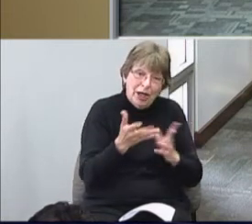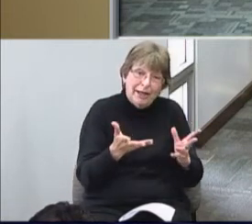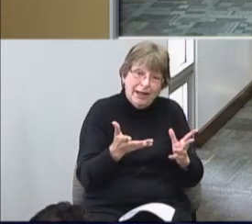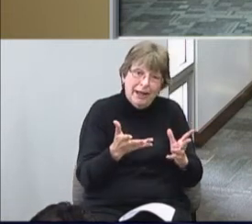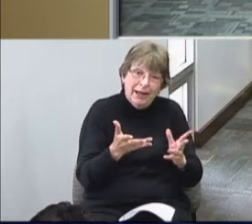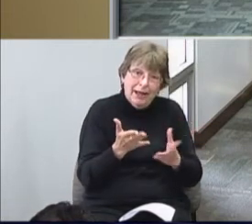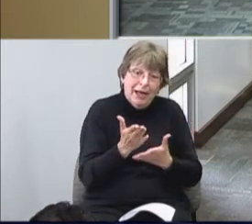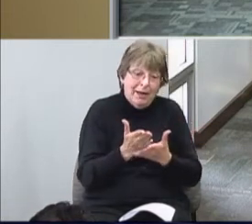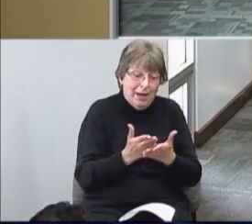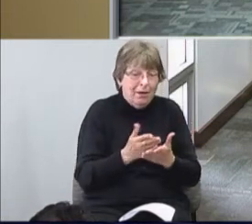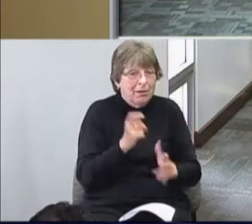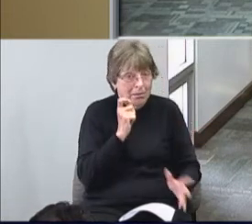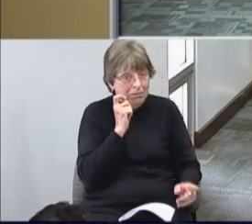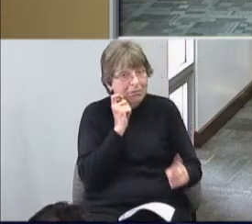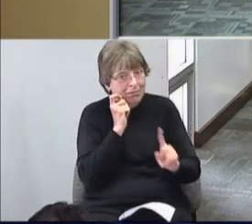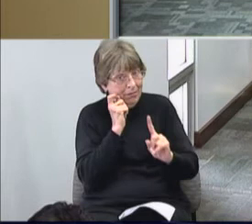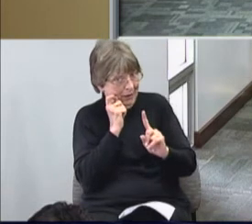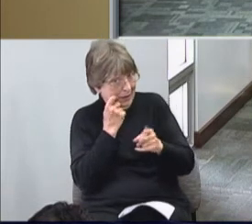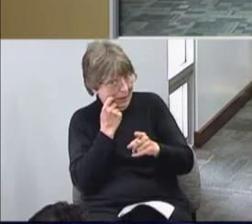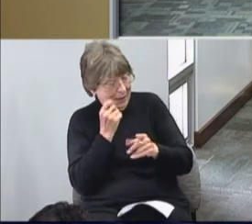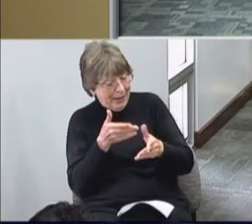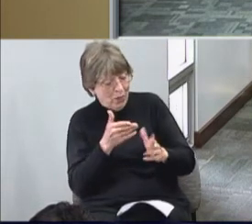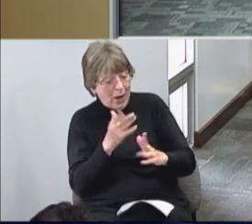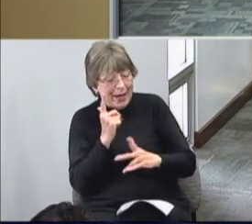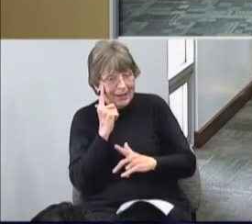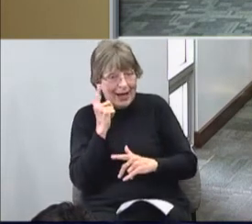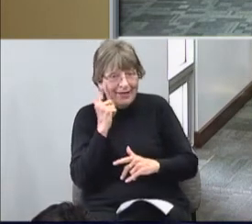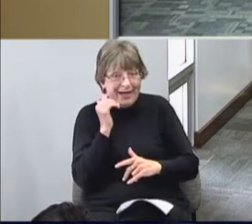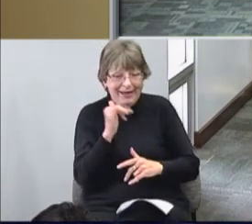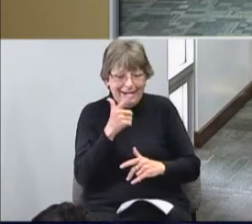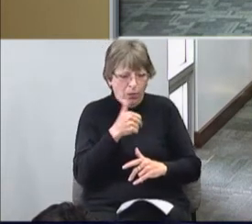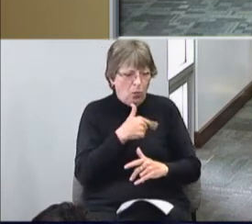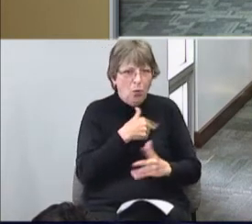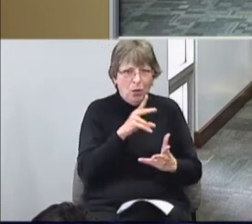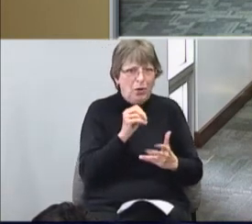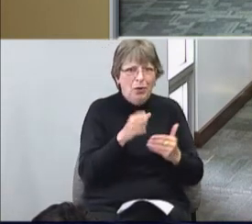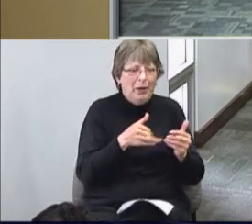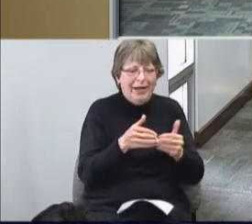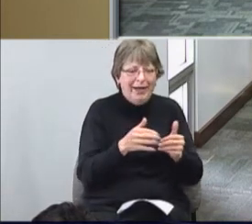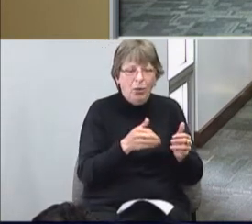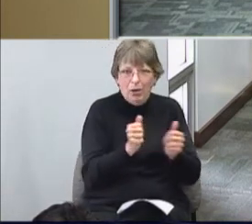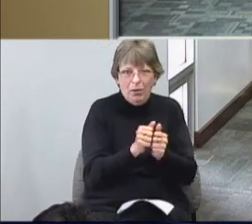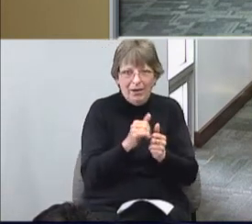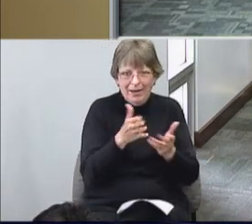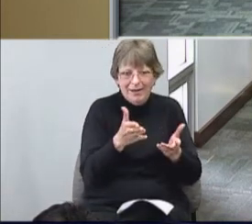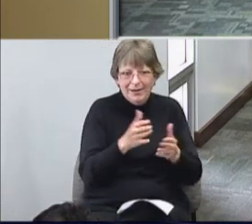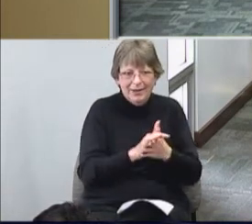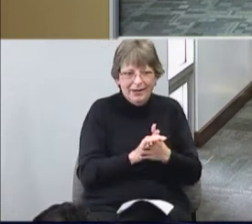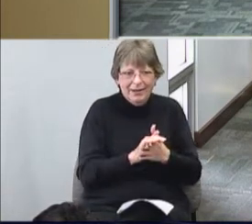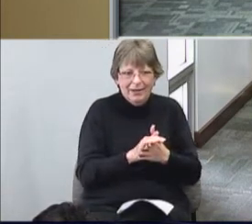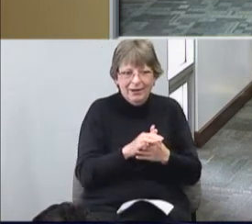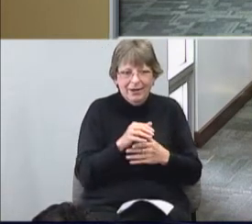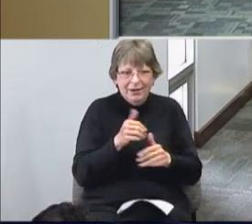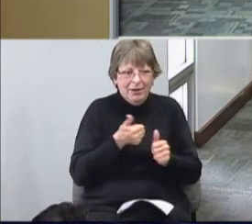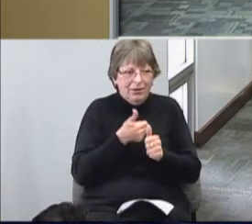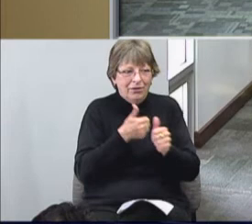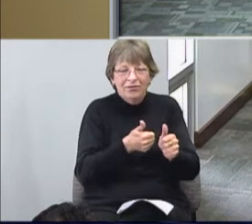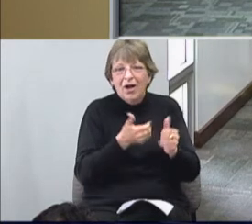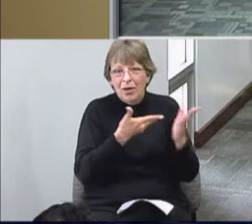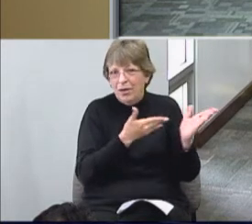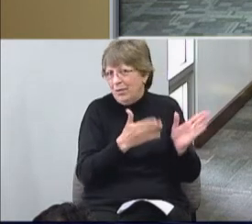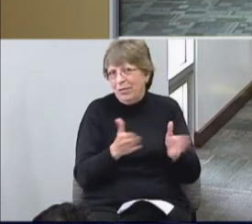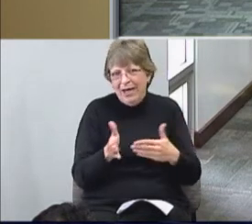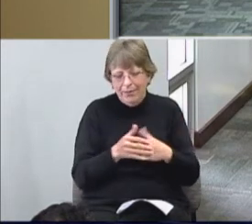pretty neat ways that I think that we would do anyway with the sports arena project that would comply with this.